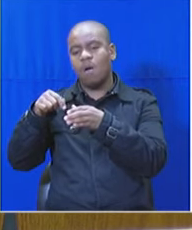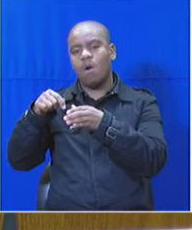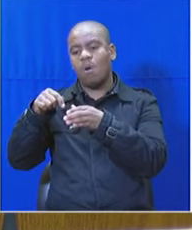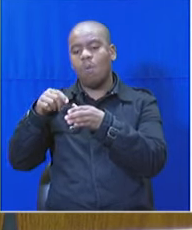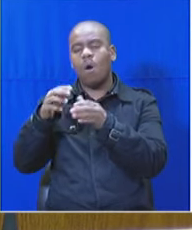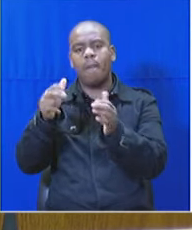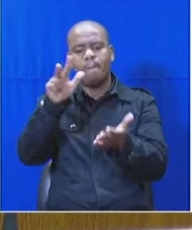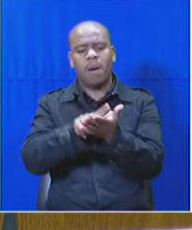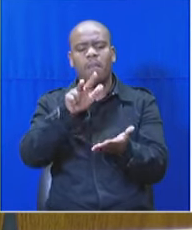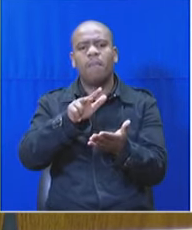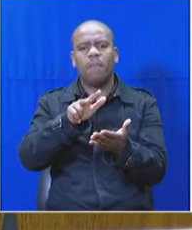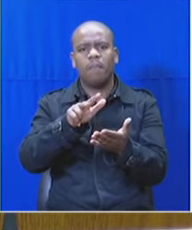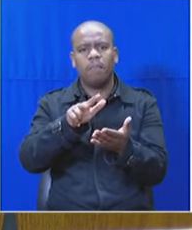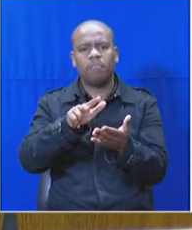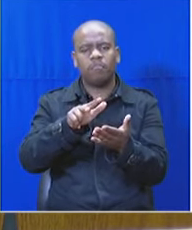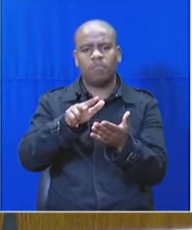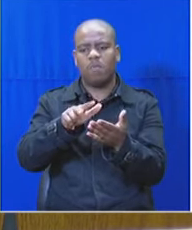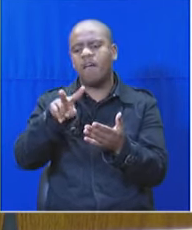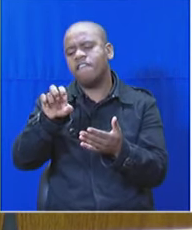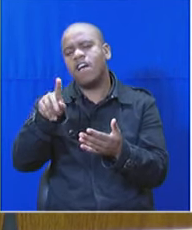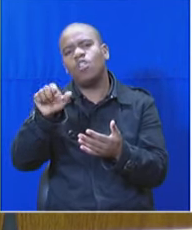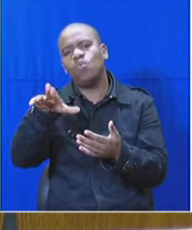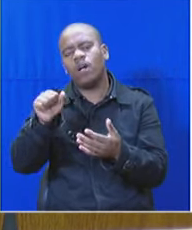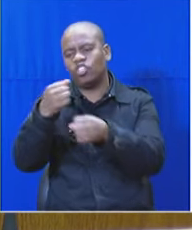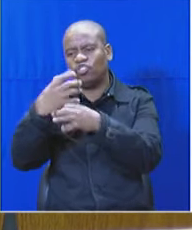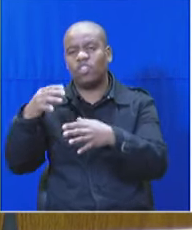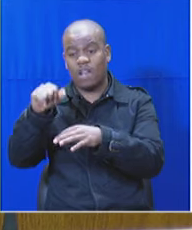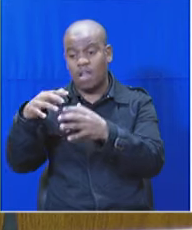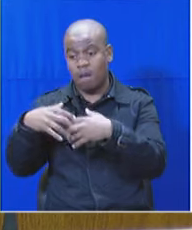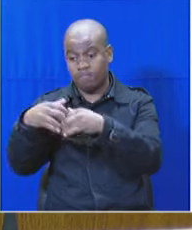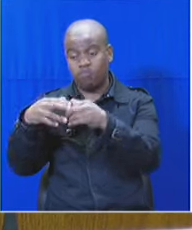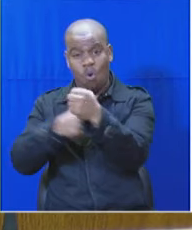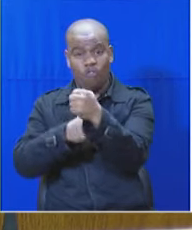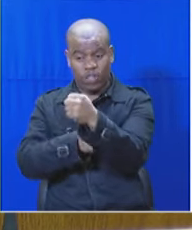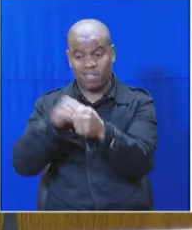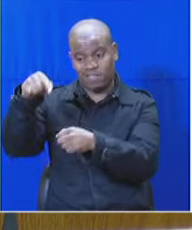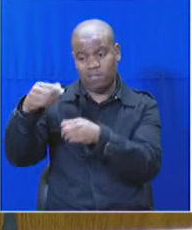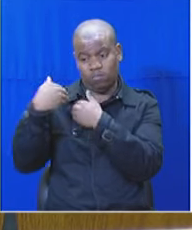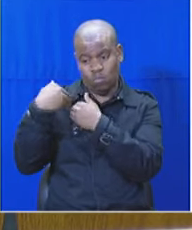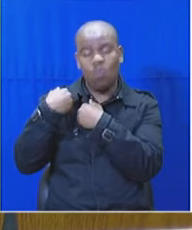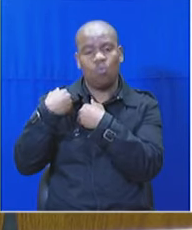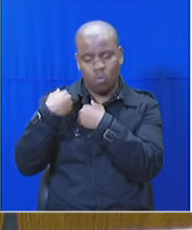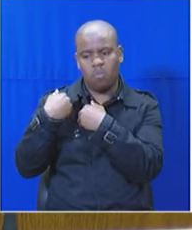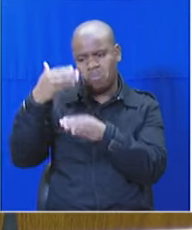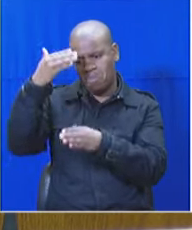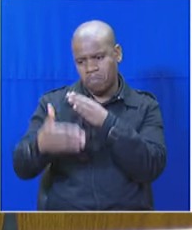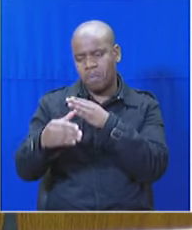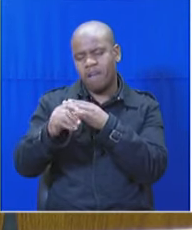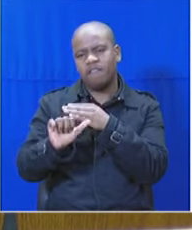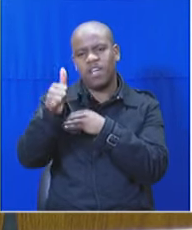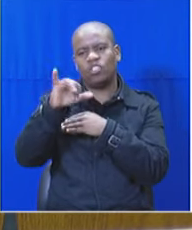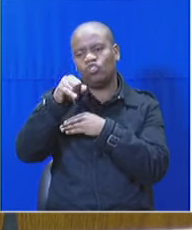to by the President in June 2014. It is intended that the office will be fully operational by the 1st of